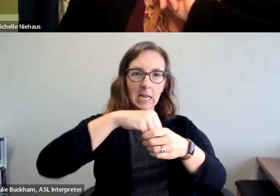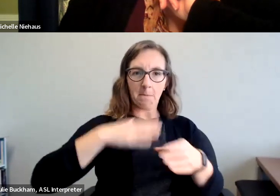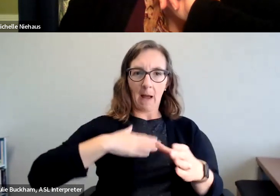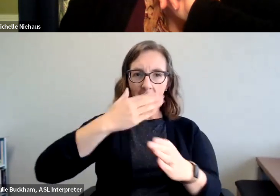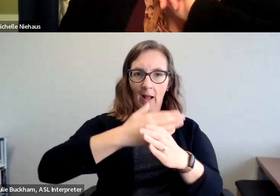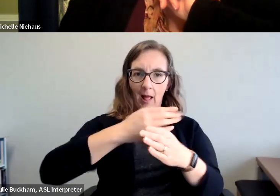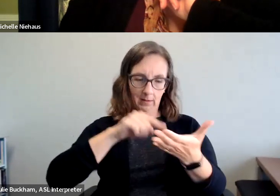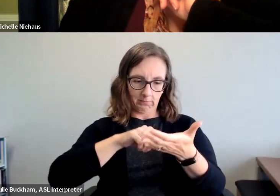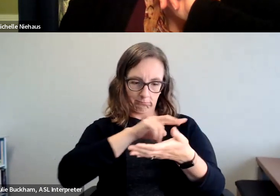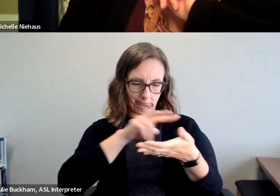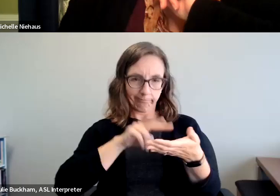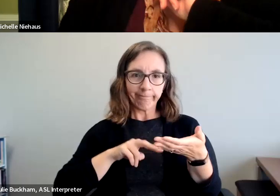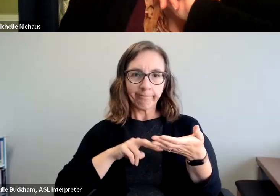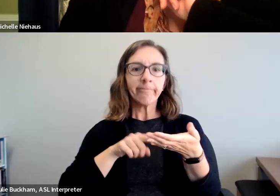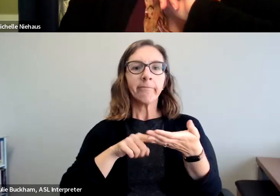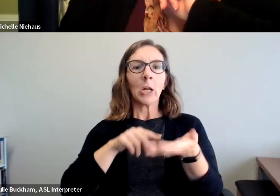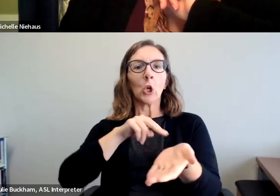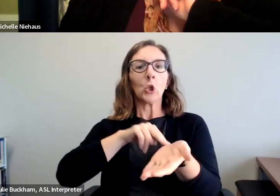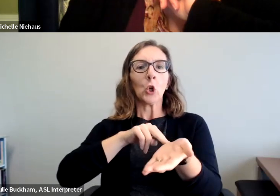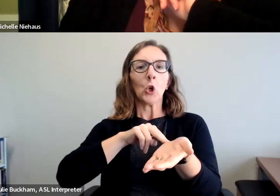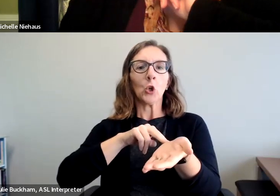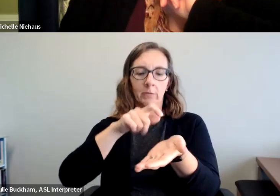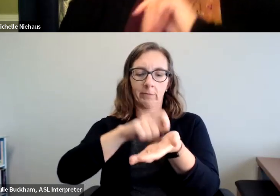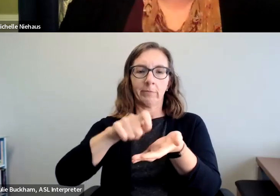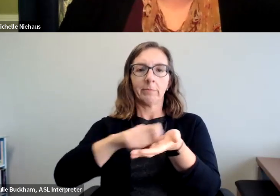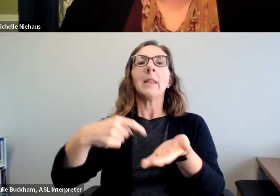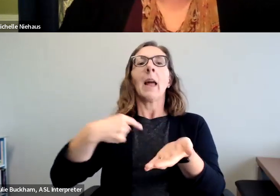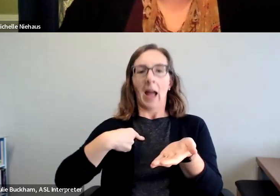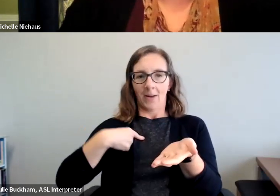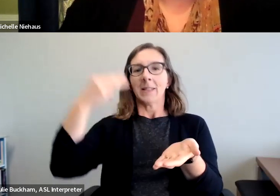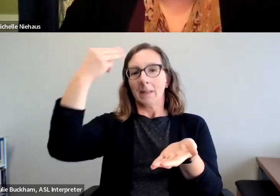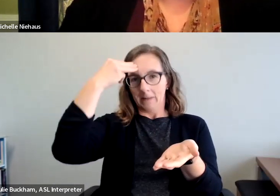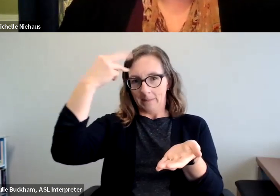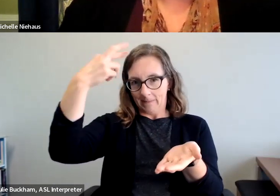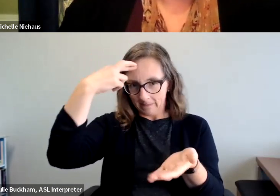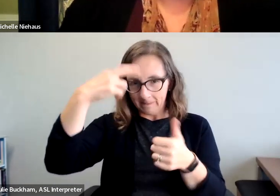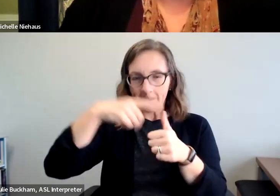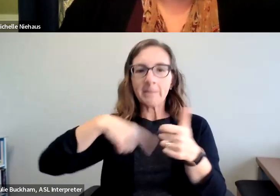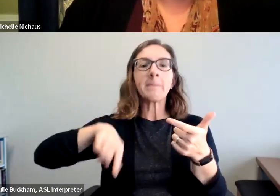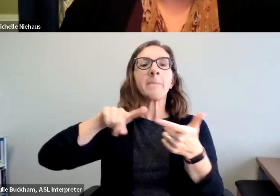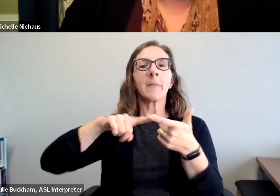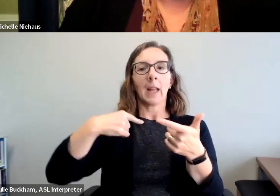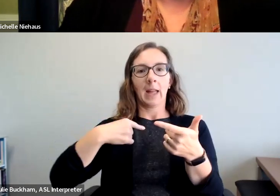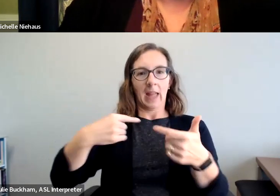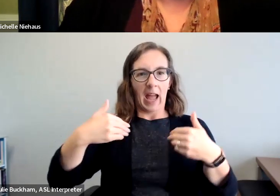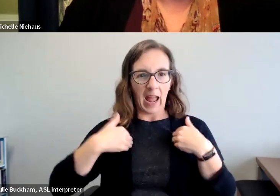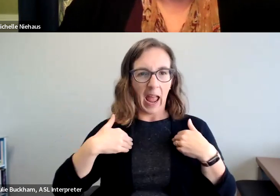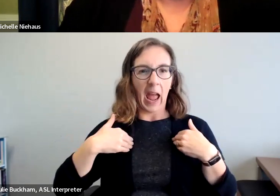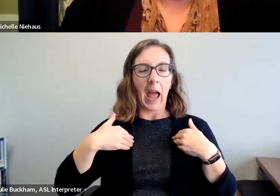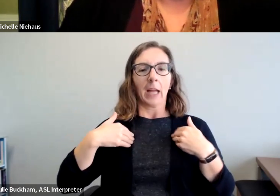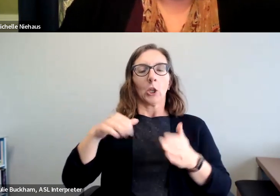records, the nurse had written that I was mentally retarded and that I had a